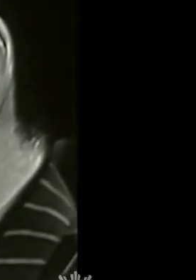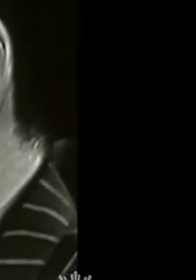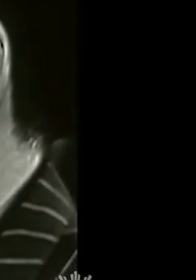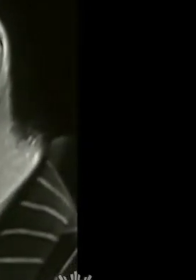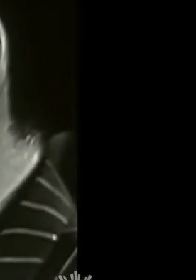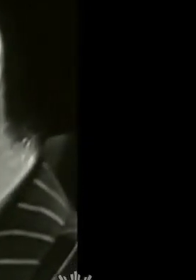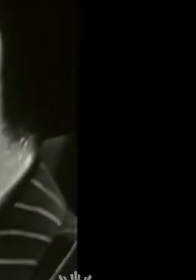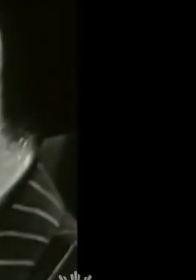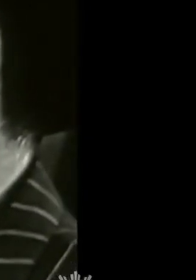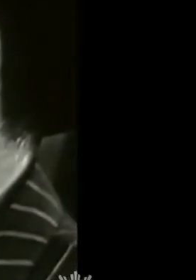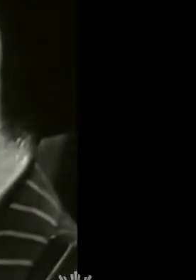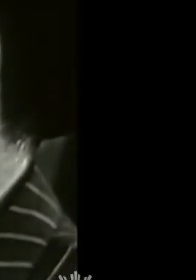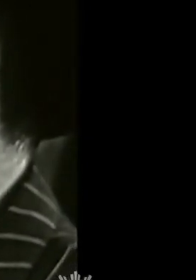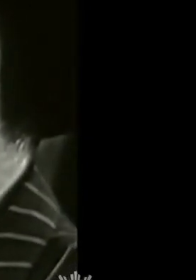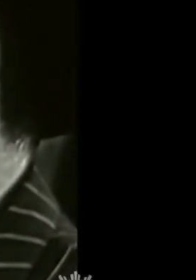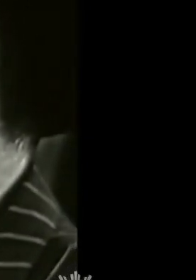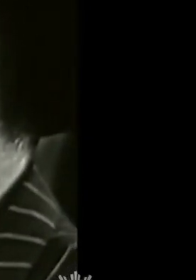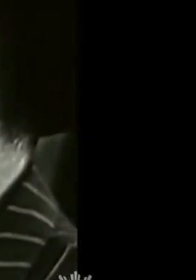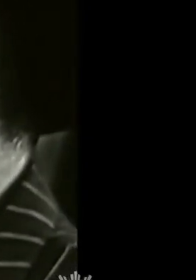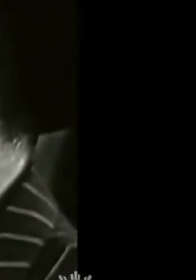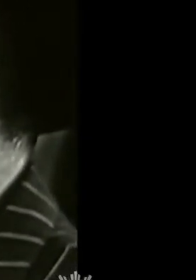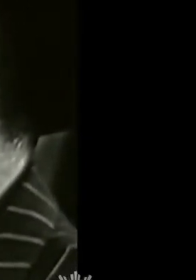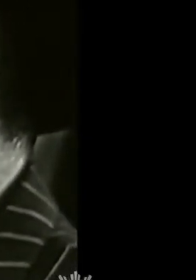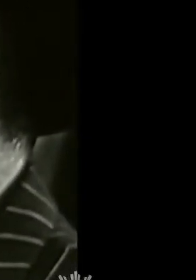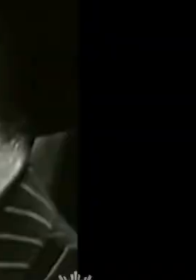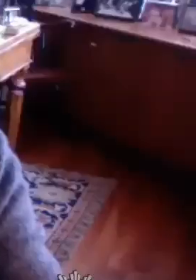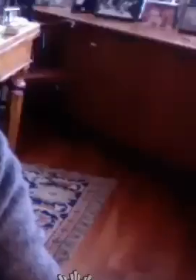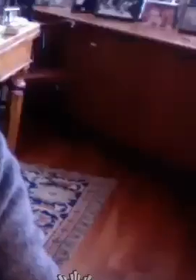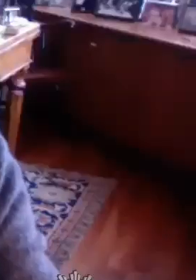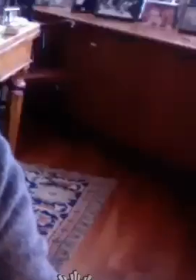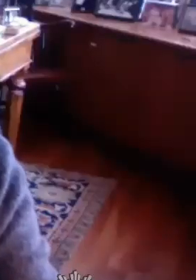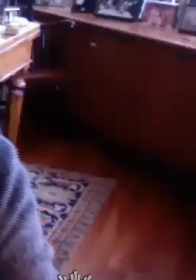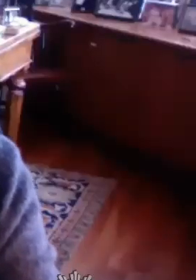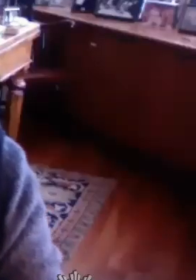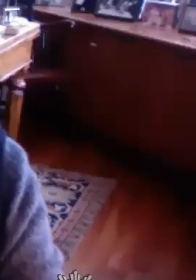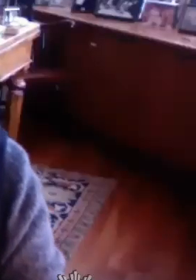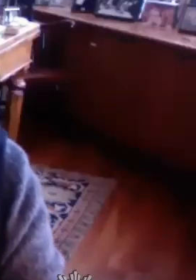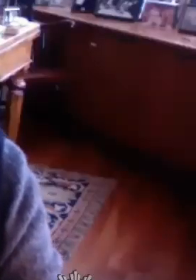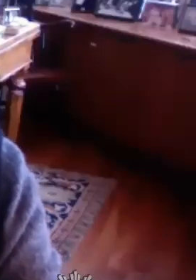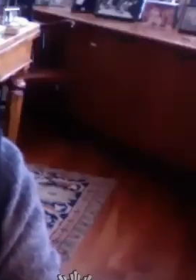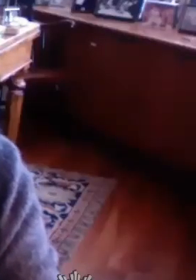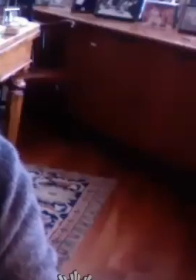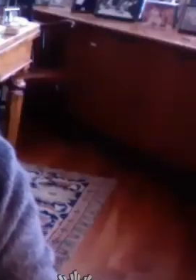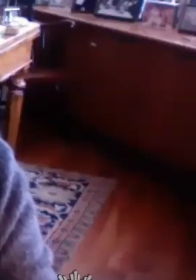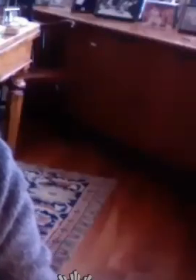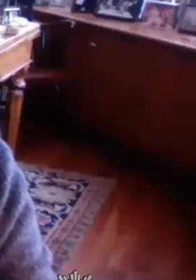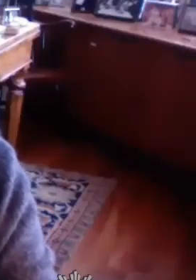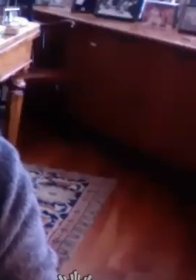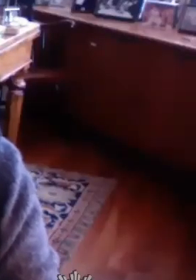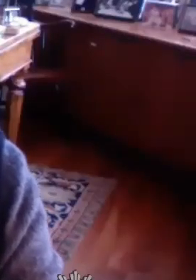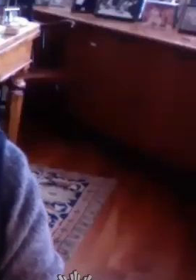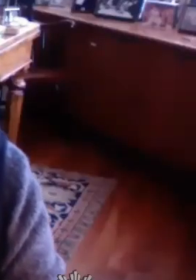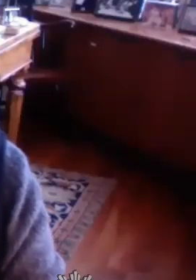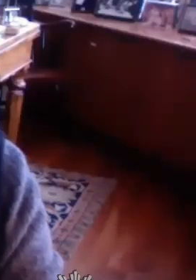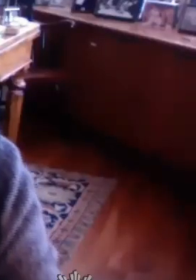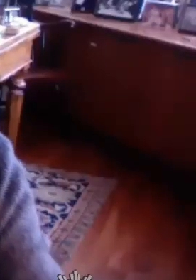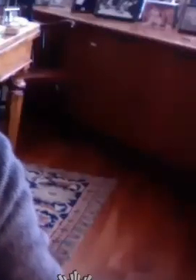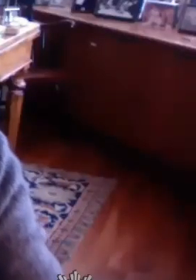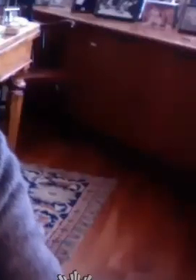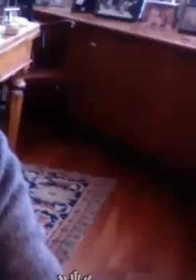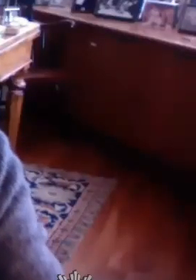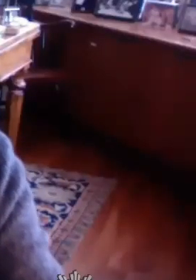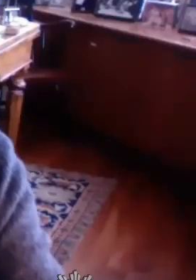What made him so good in that role? Carl had no need to be the principal in anything.